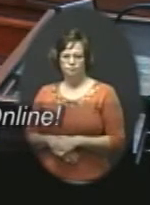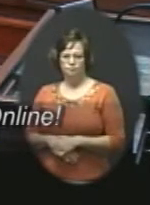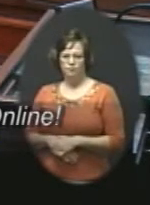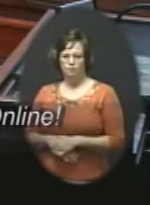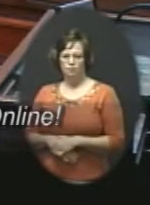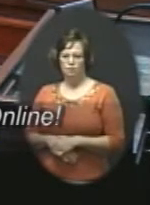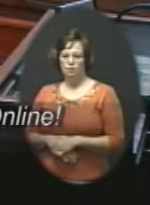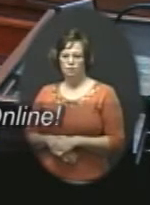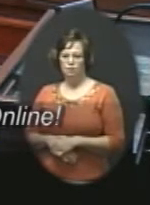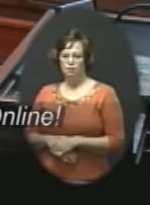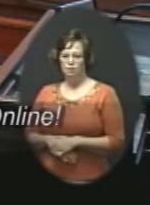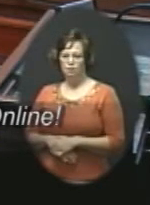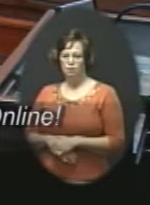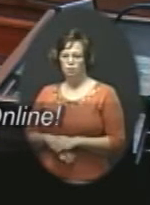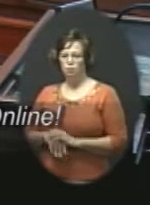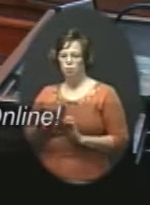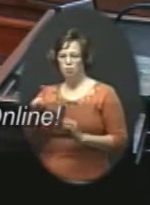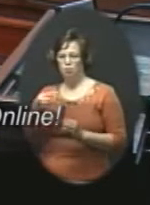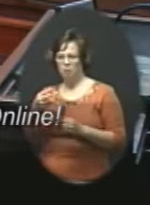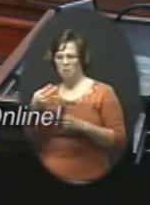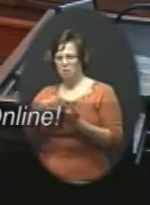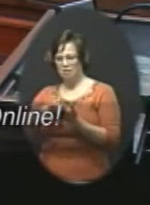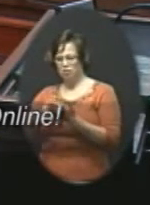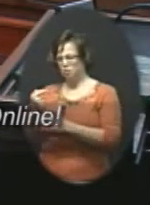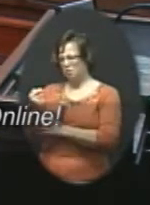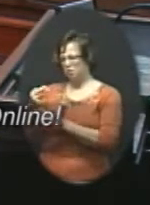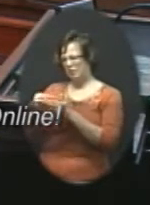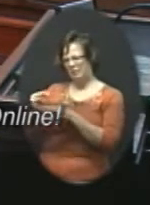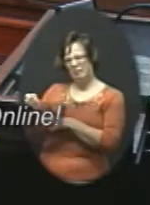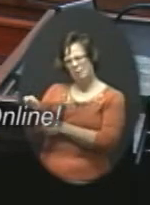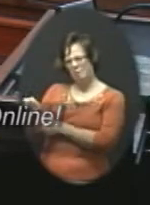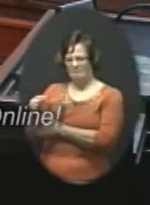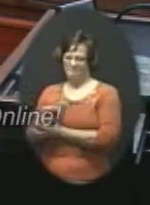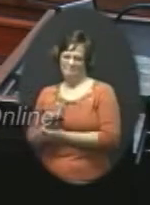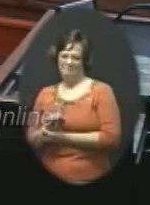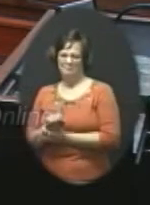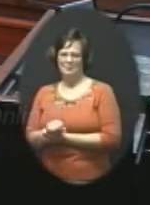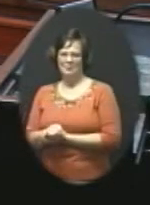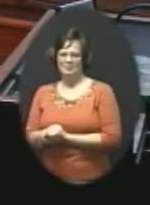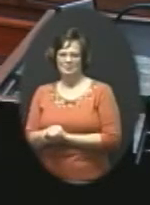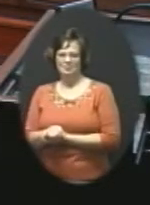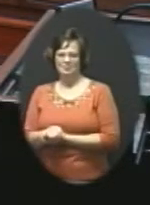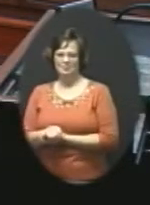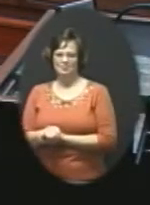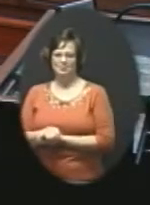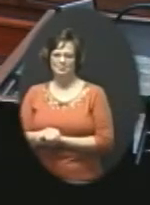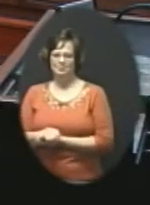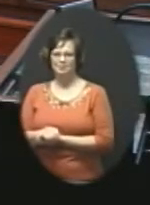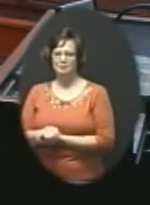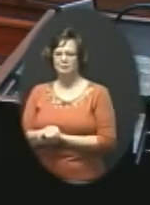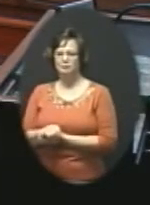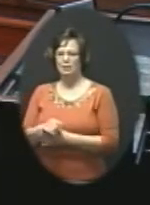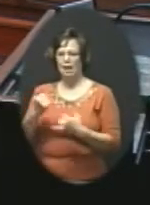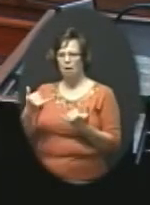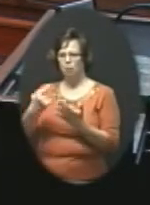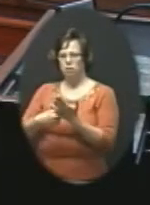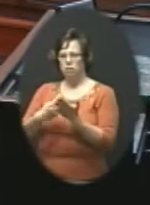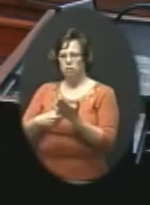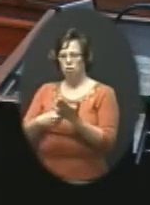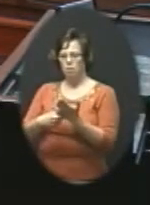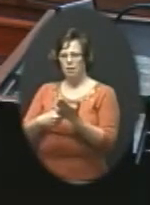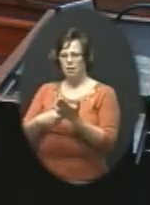We only talked about you a little bit. Let's talk about